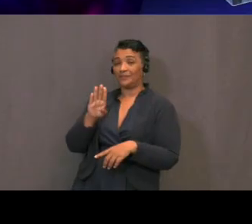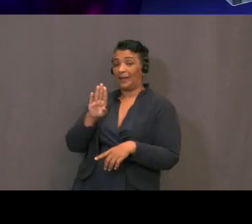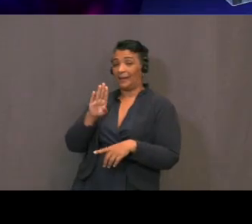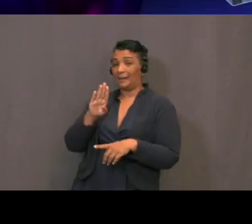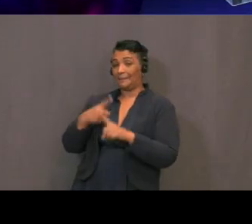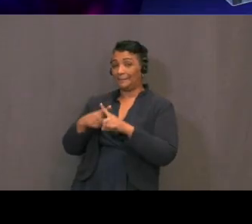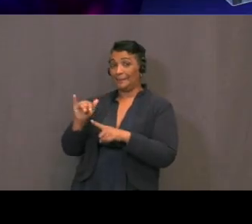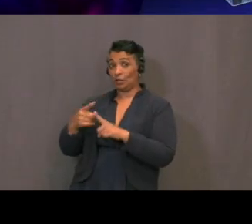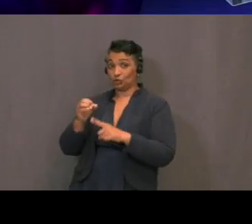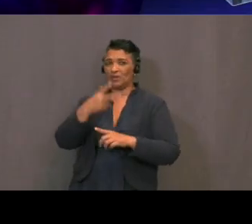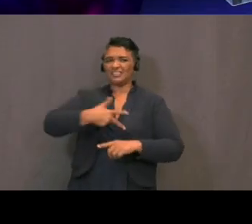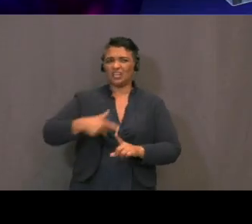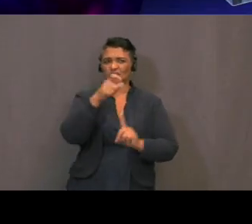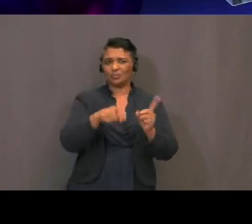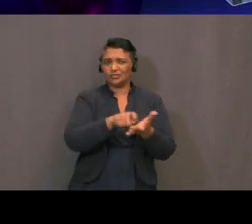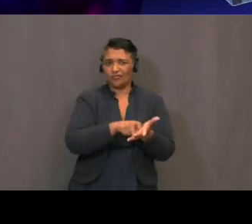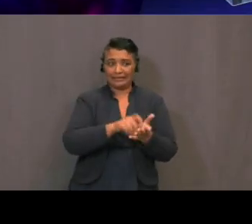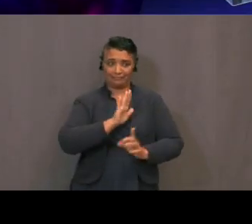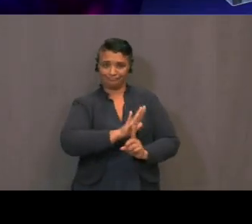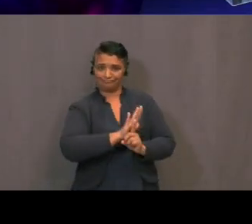her experience and